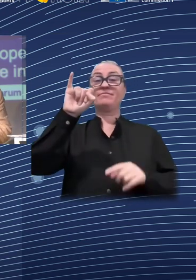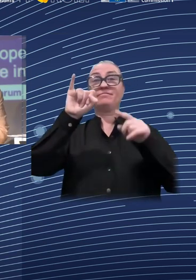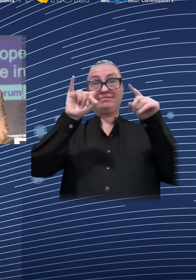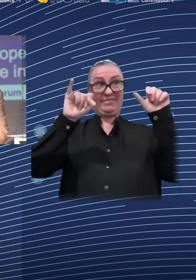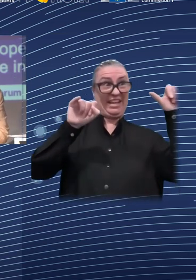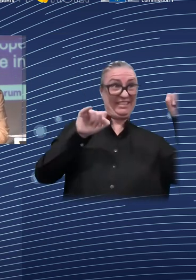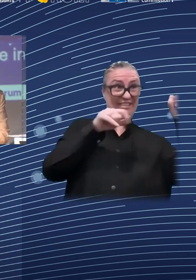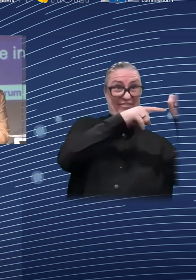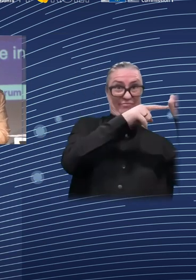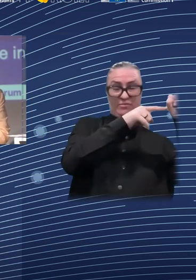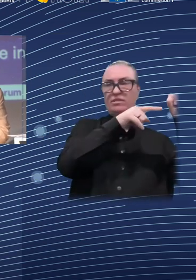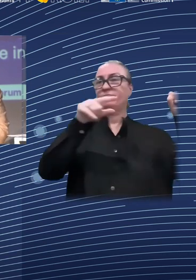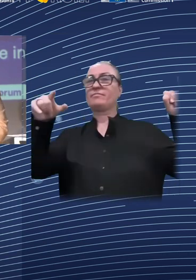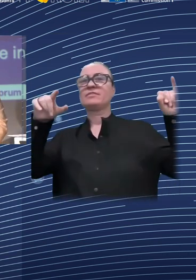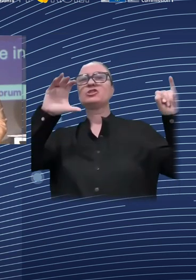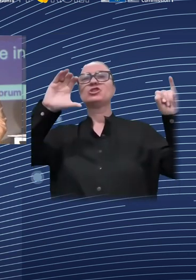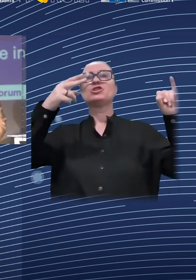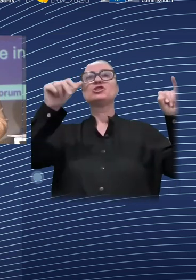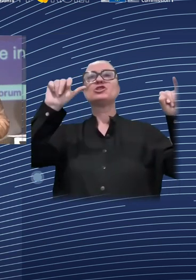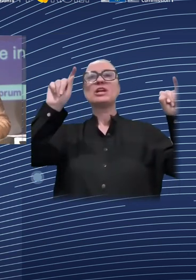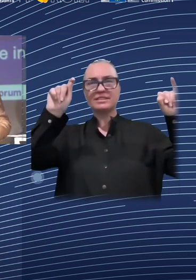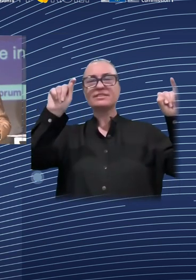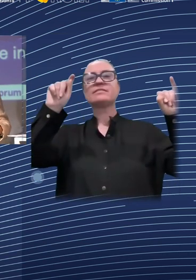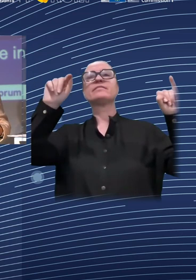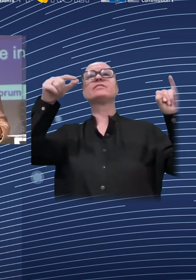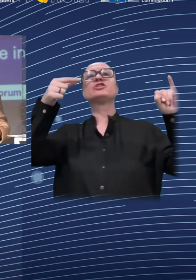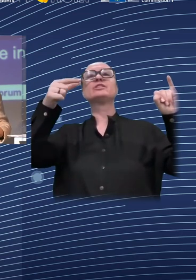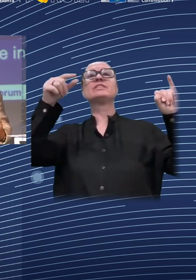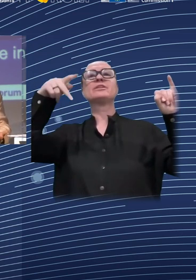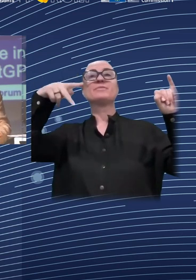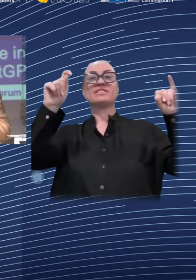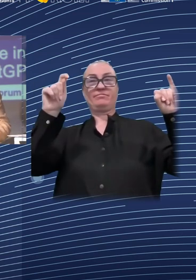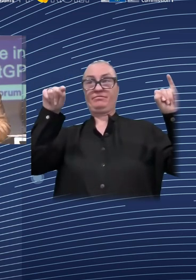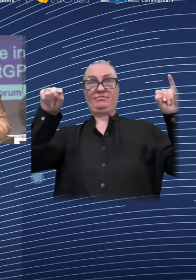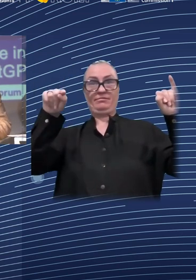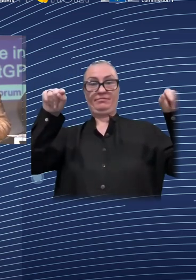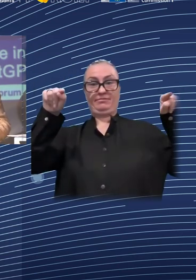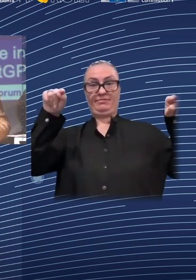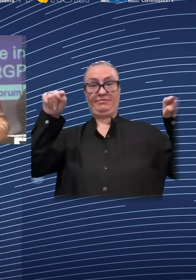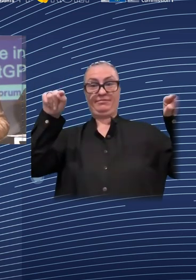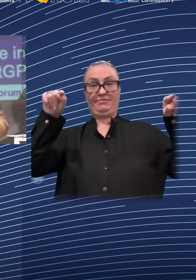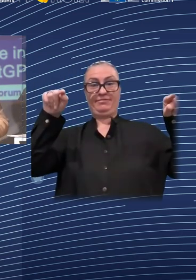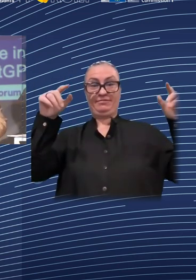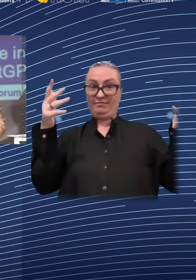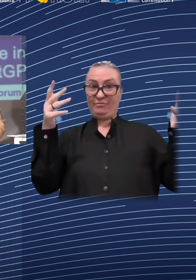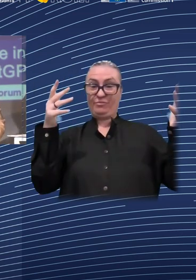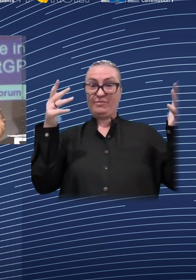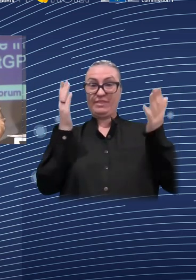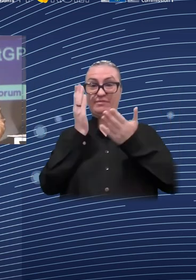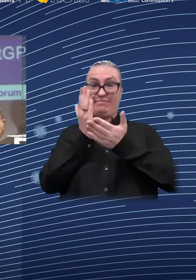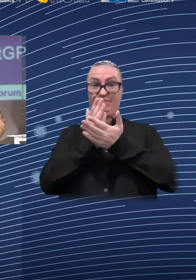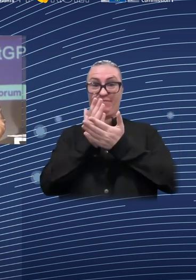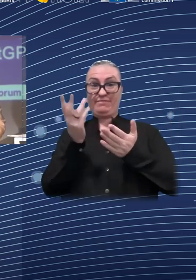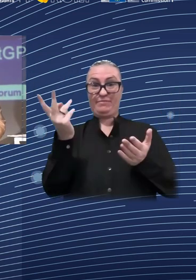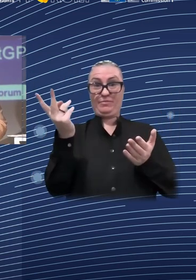know them as a ChatGPT as well. And there are some AI technologies, let's call them,